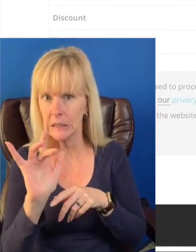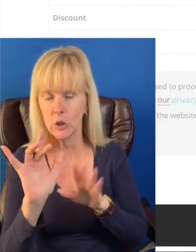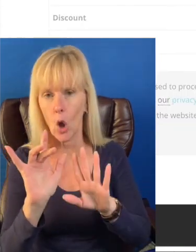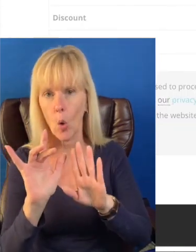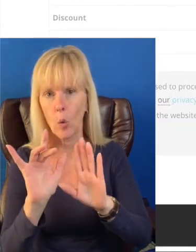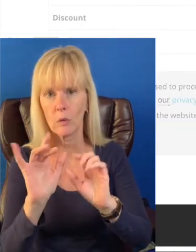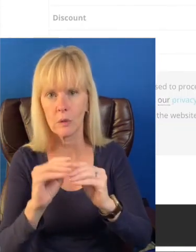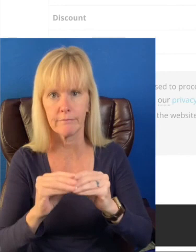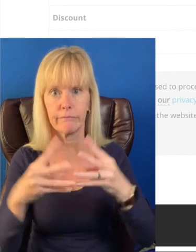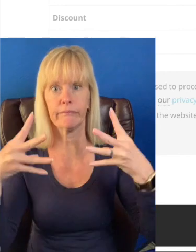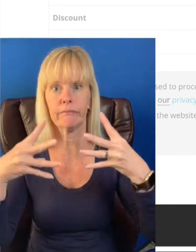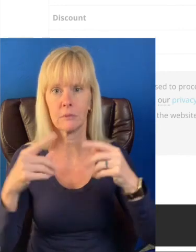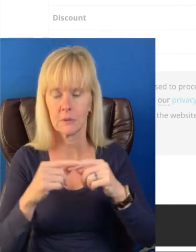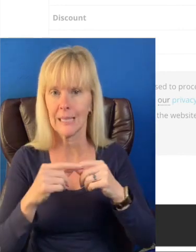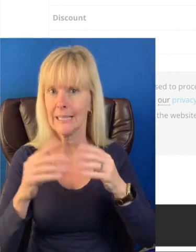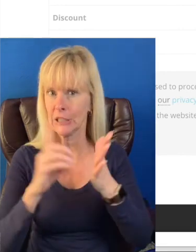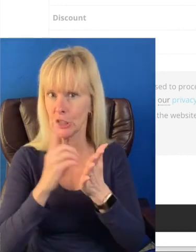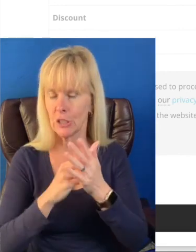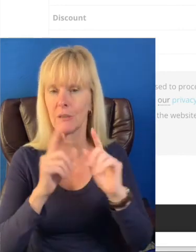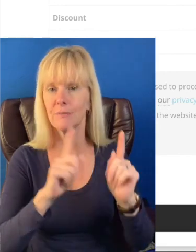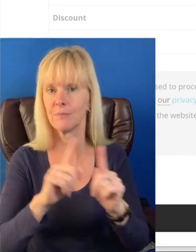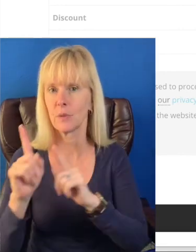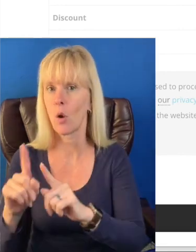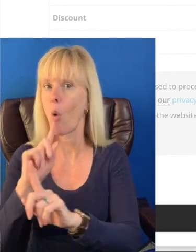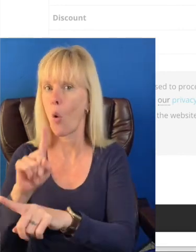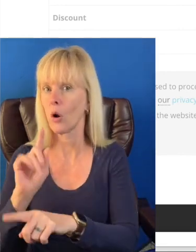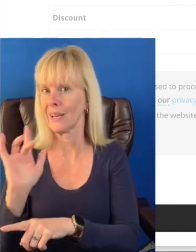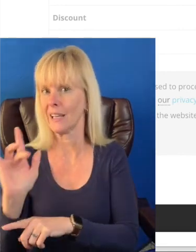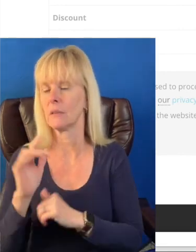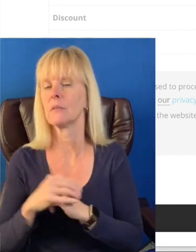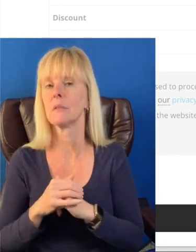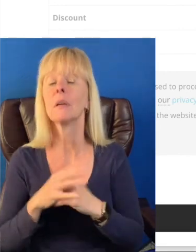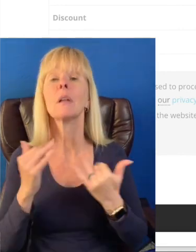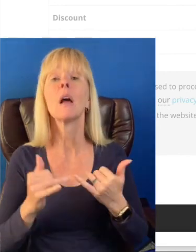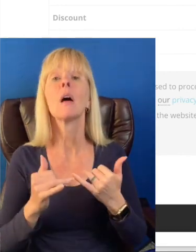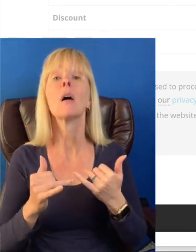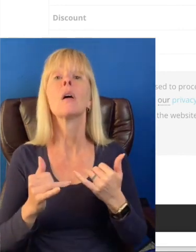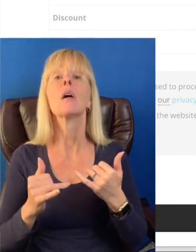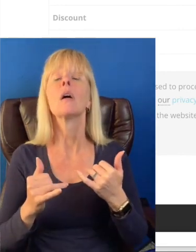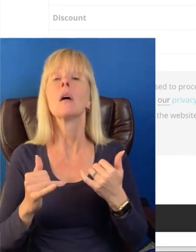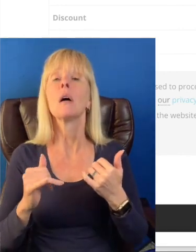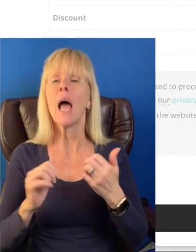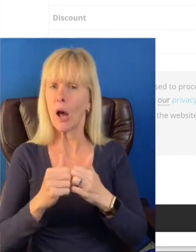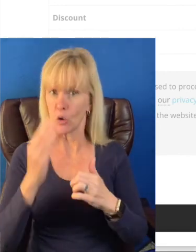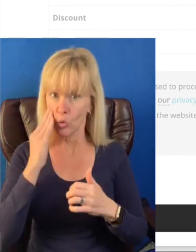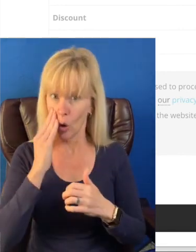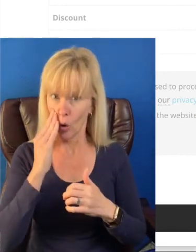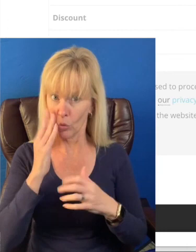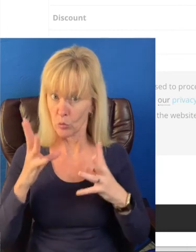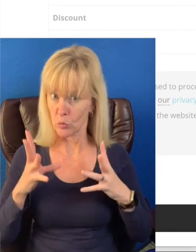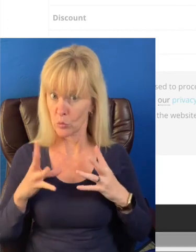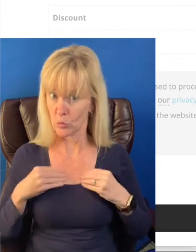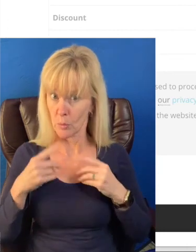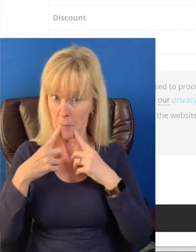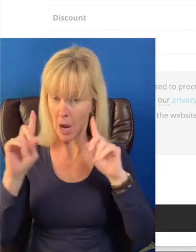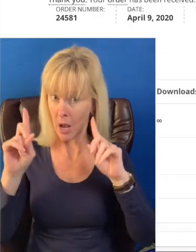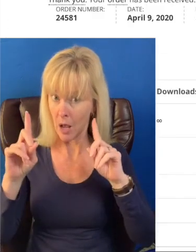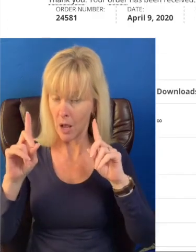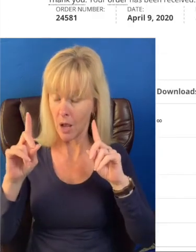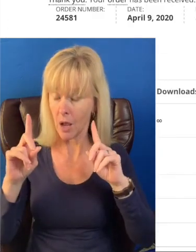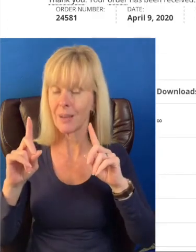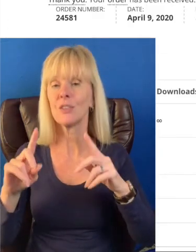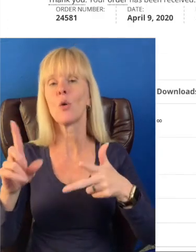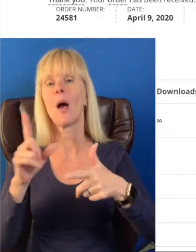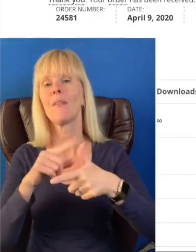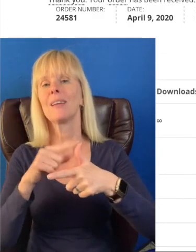order. Now once you order this, you will also get an email confirmation that you can go ahead and that you've ordered